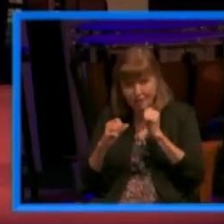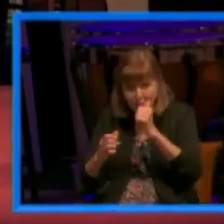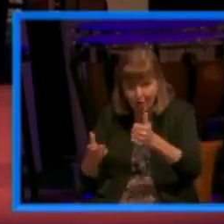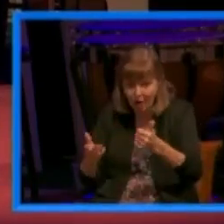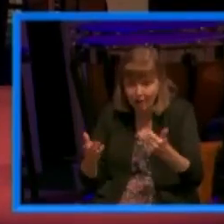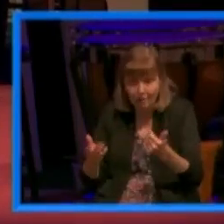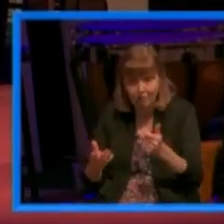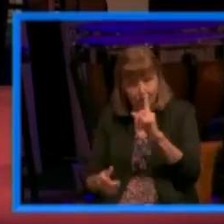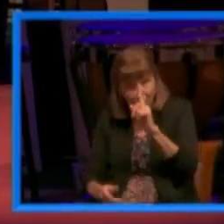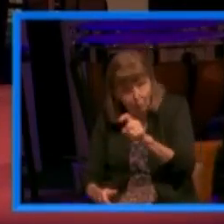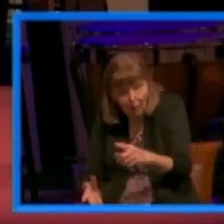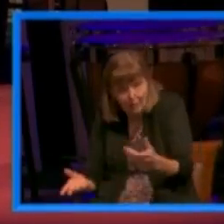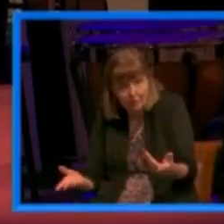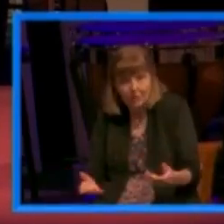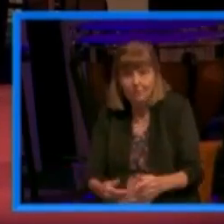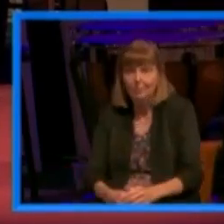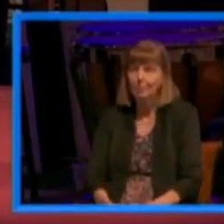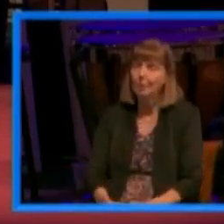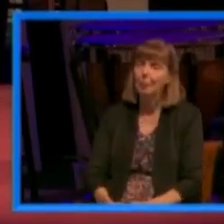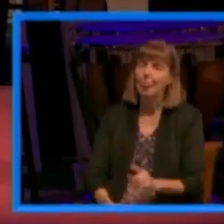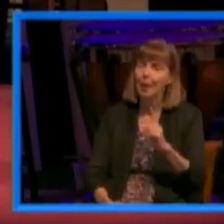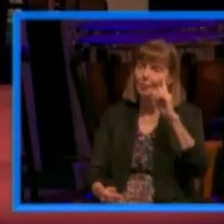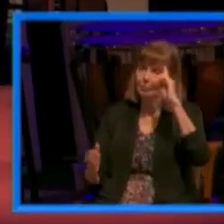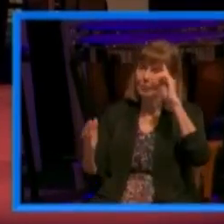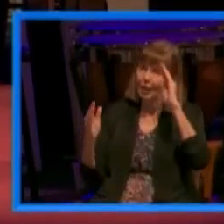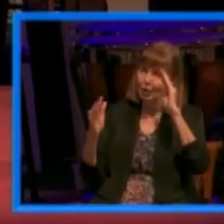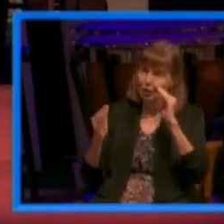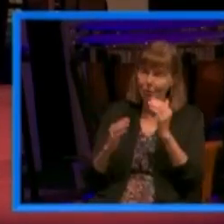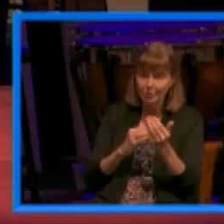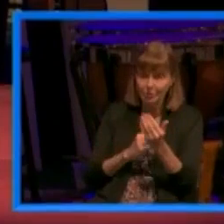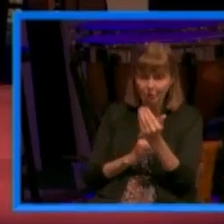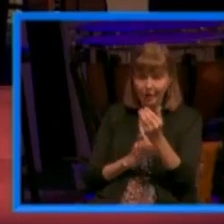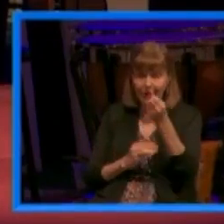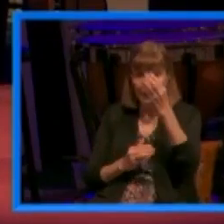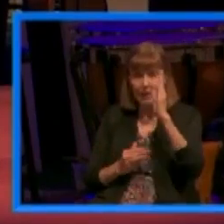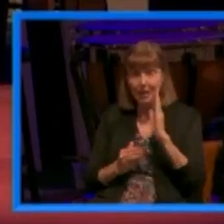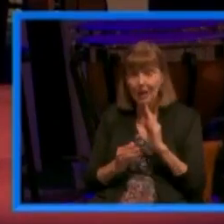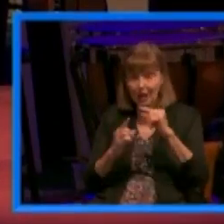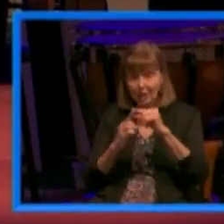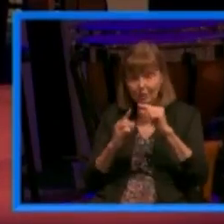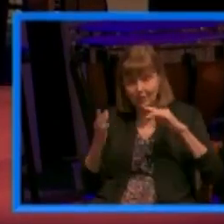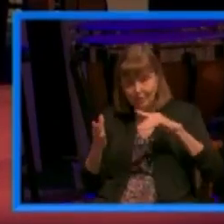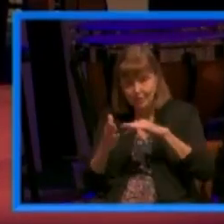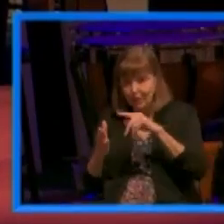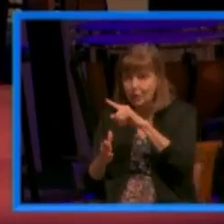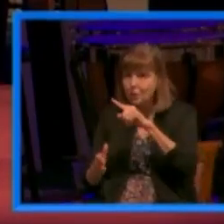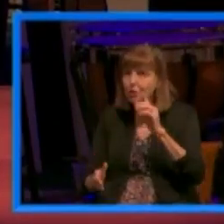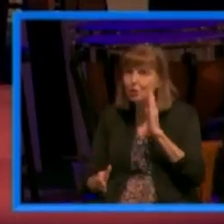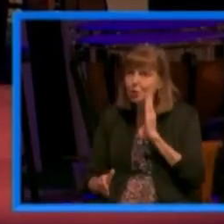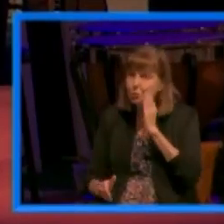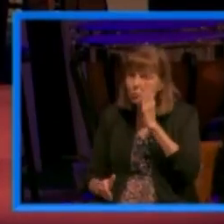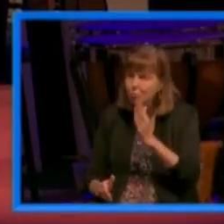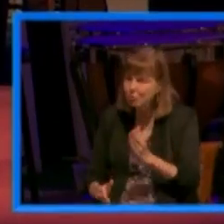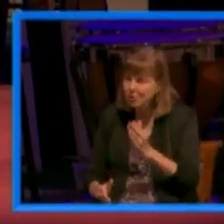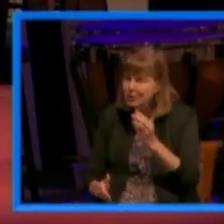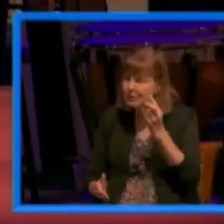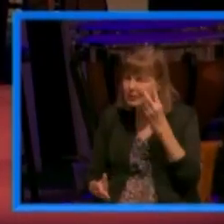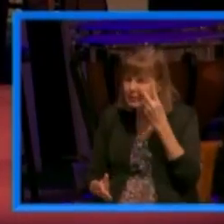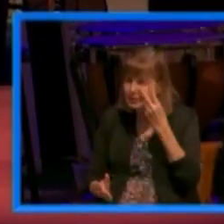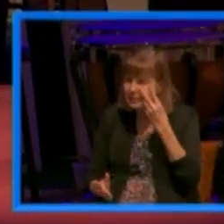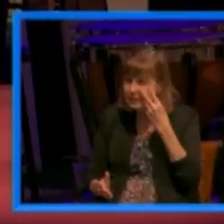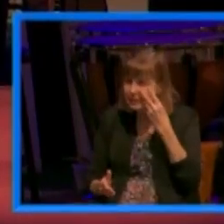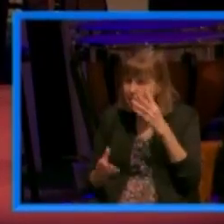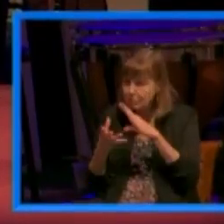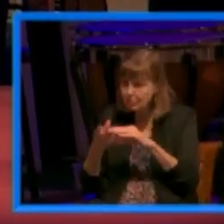question. And so I hope this morning, as we study God's word, you will see in the story of Abraham and Sarah that